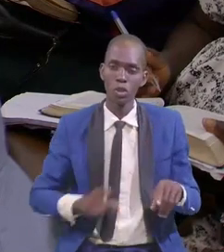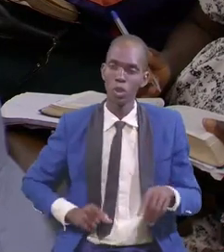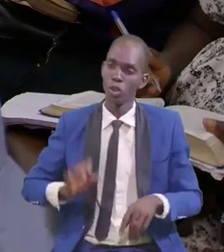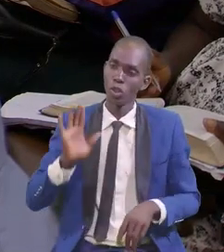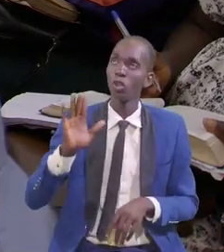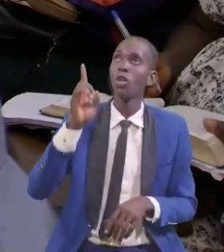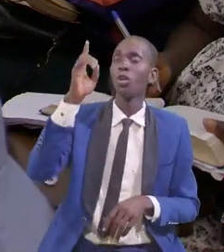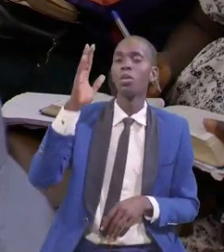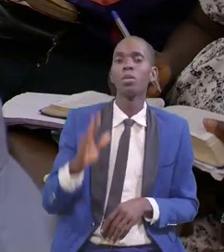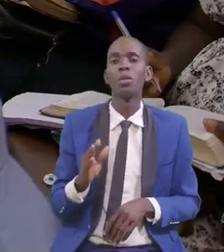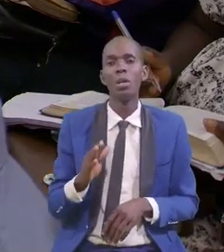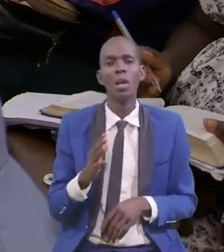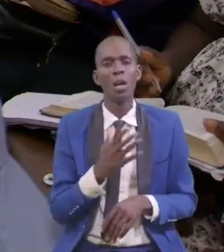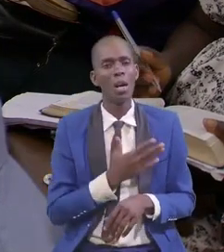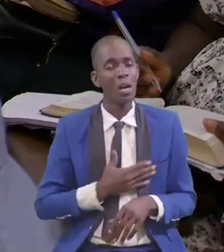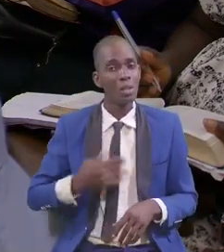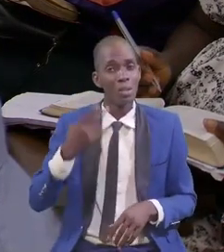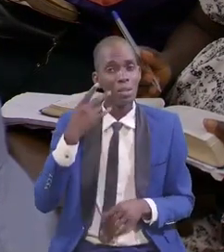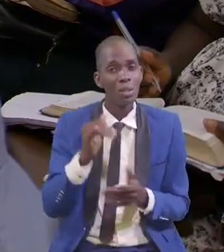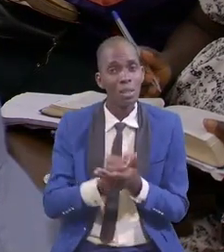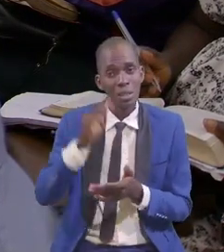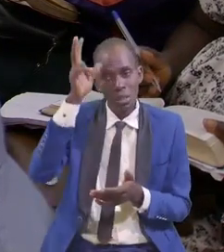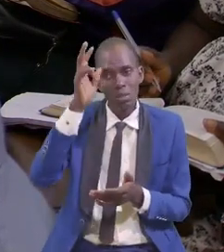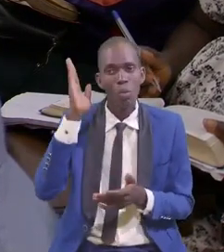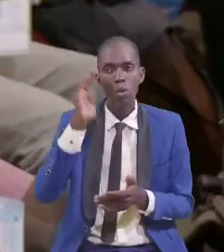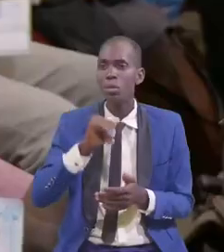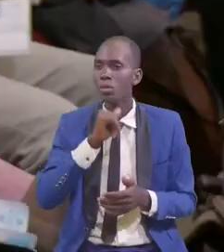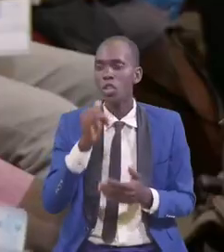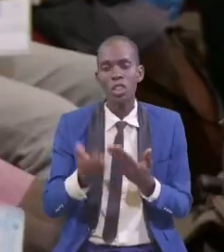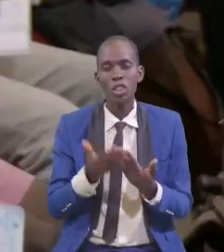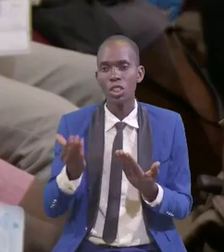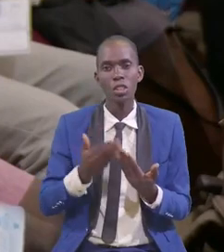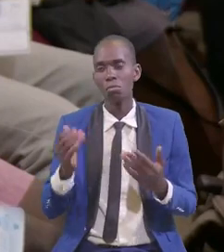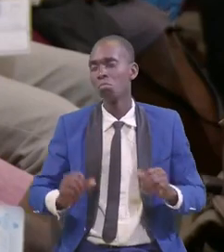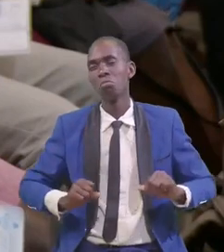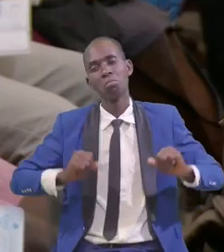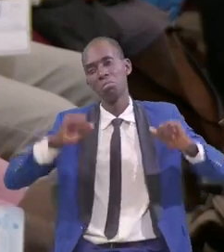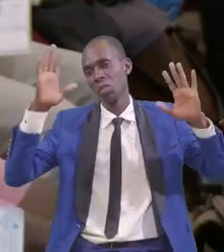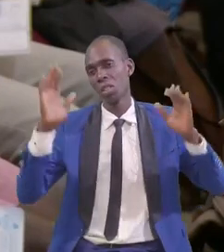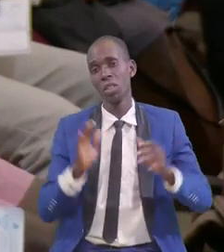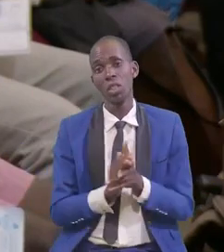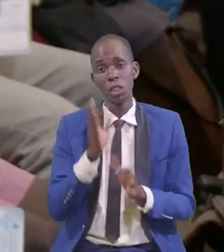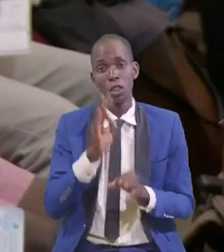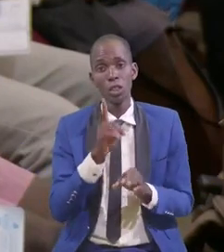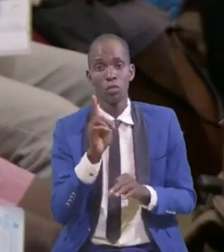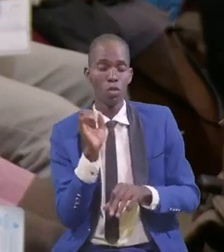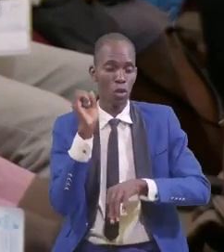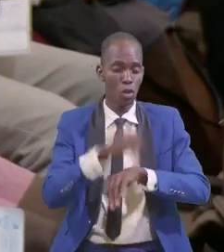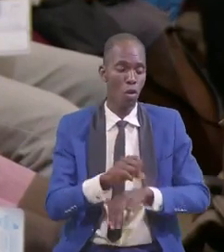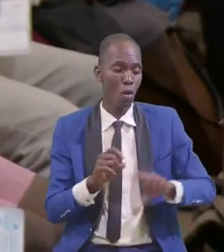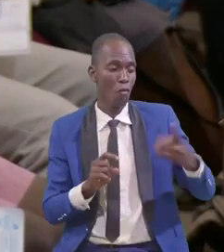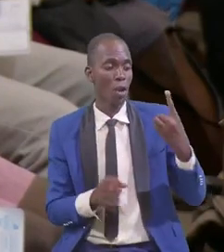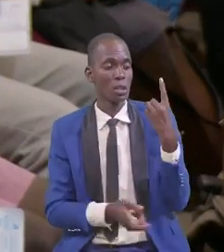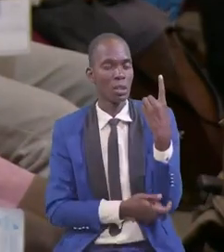the devil, he will not give up so quickly. If you overcome one temptation, don't think that